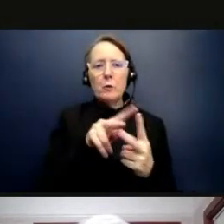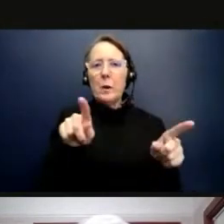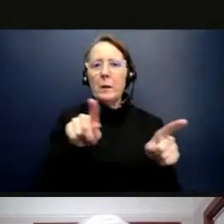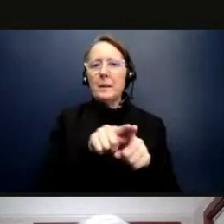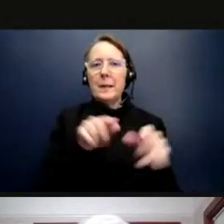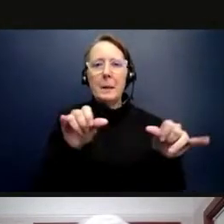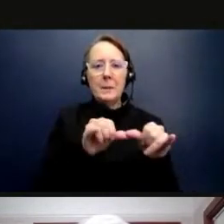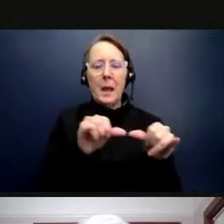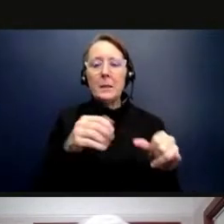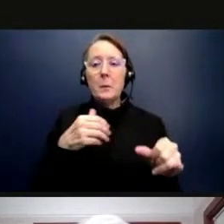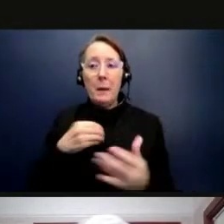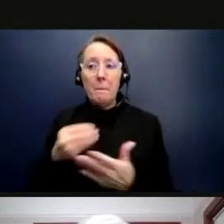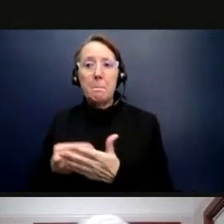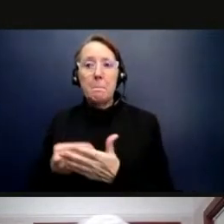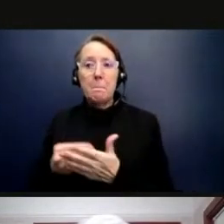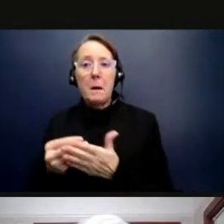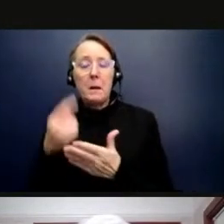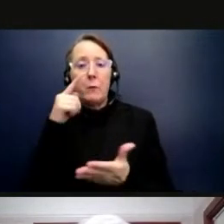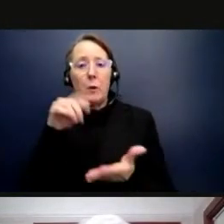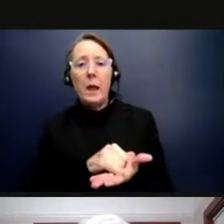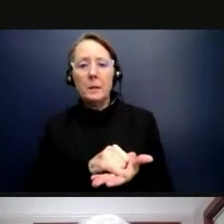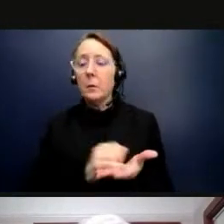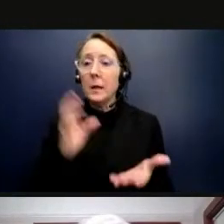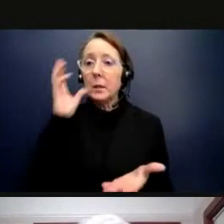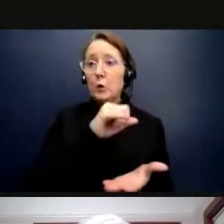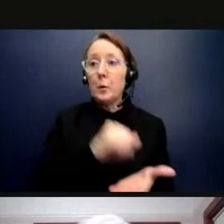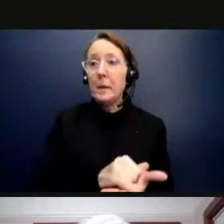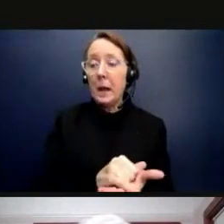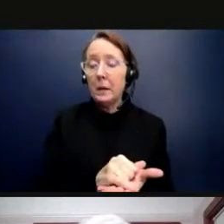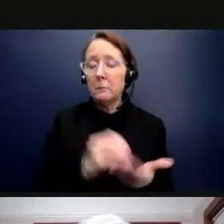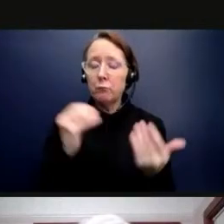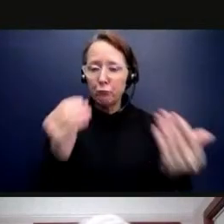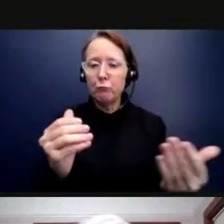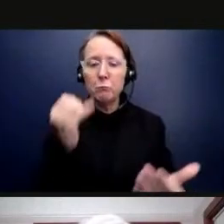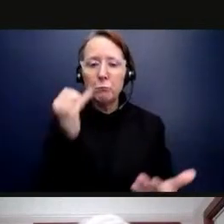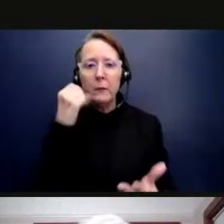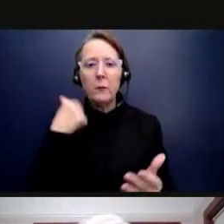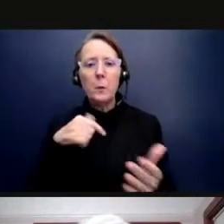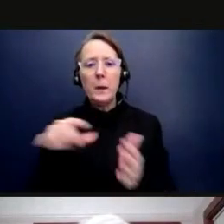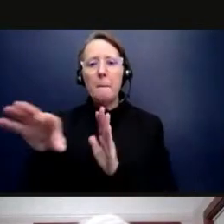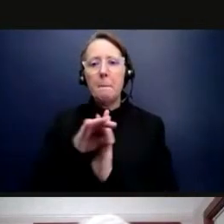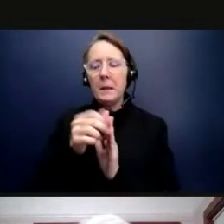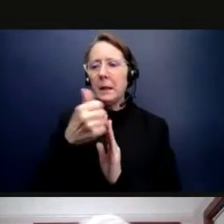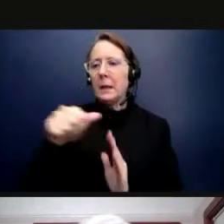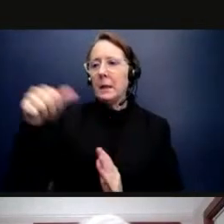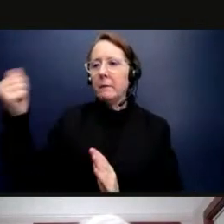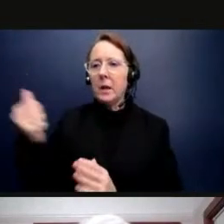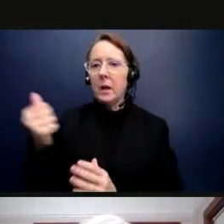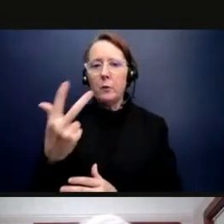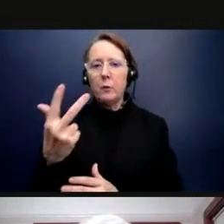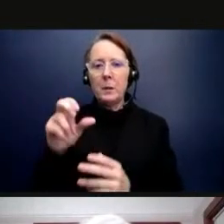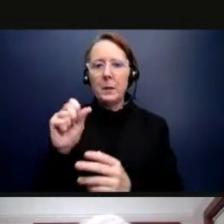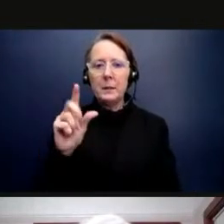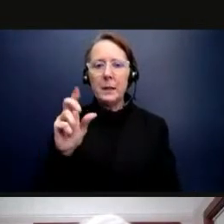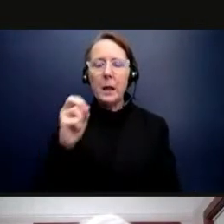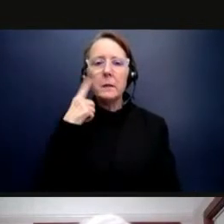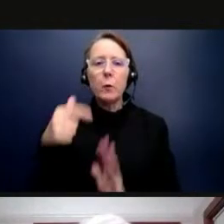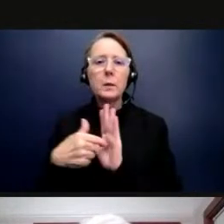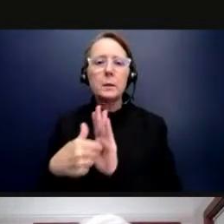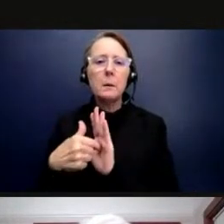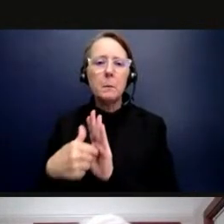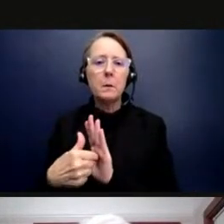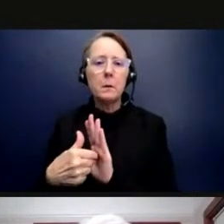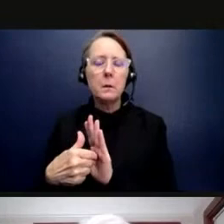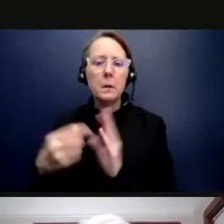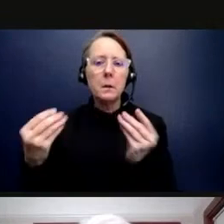funding for that. So let's assume that if we were to choose any of the other three sites, for example,